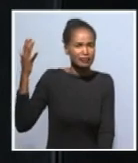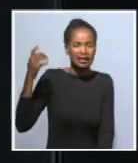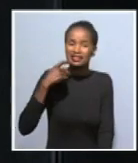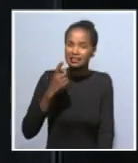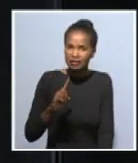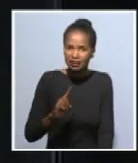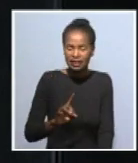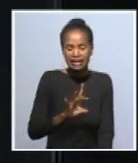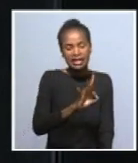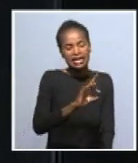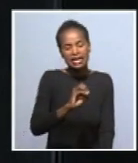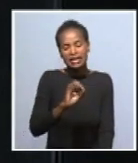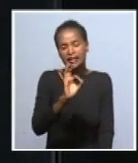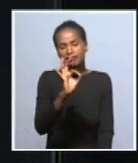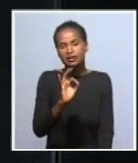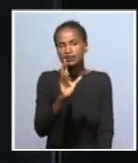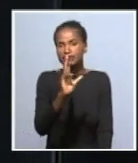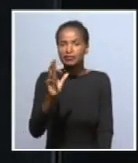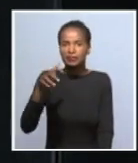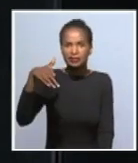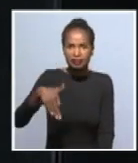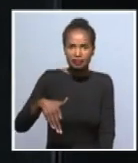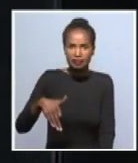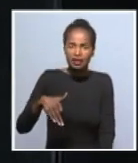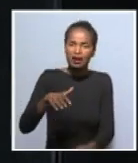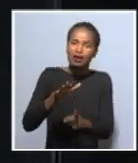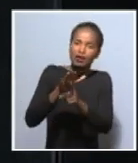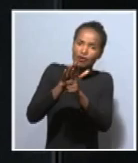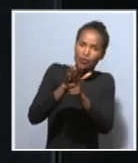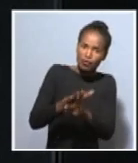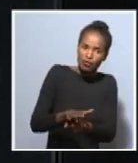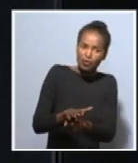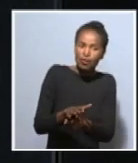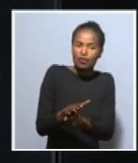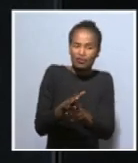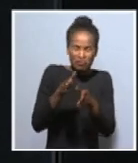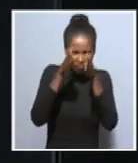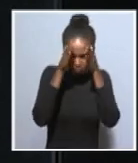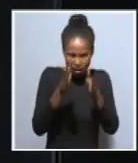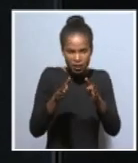80% of the Namibian population are directly or indirectly dependent from agriculture.